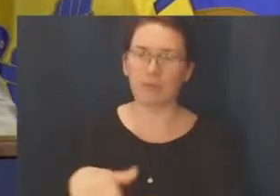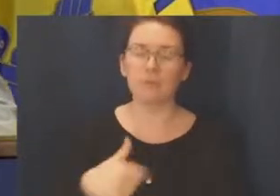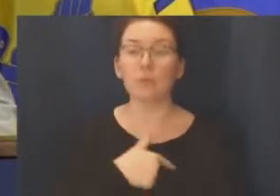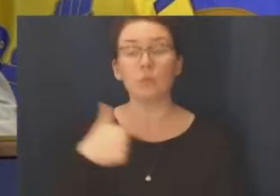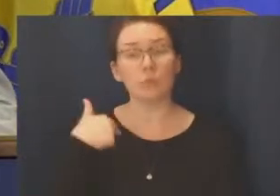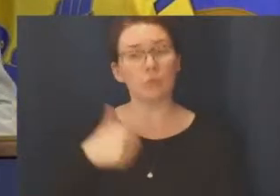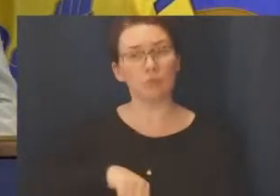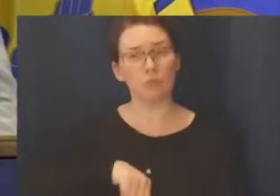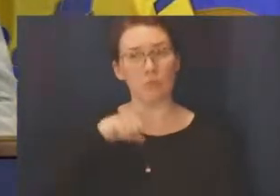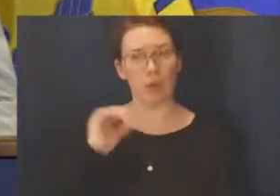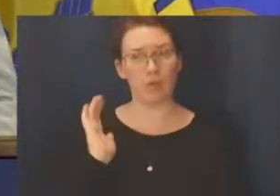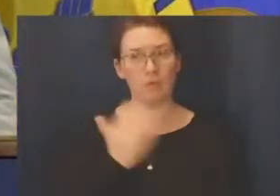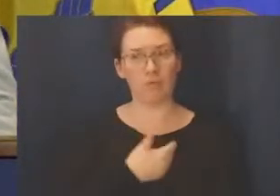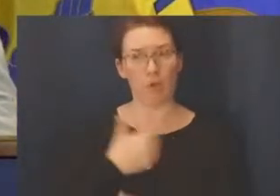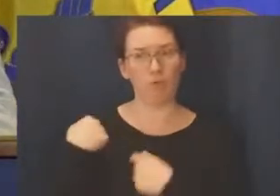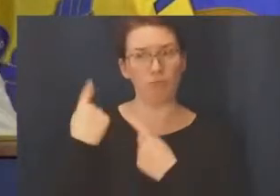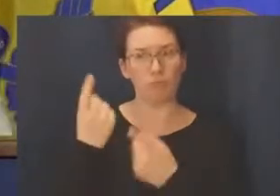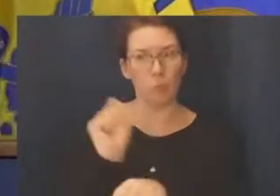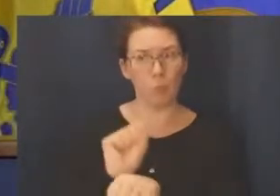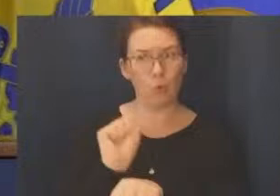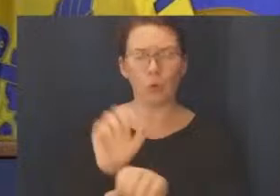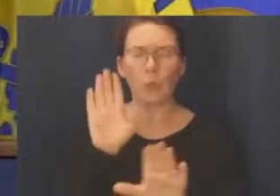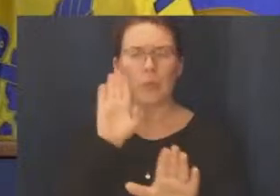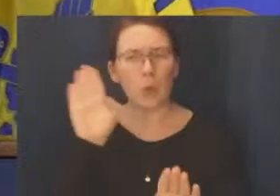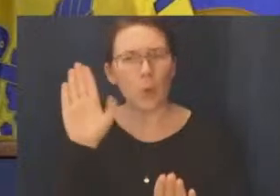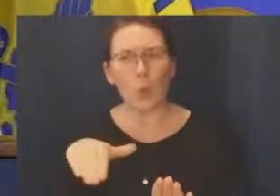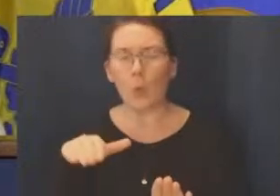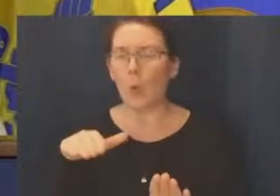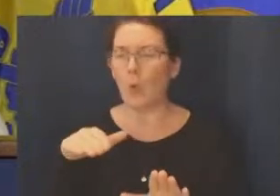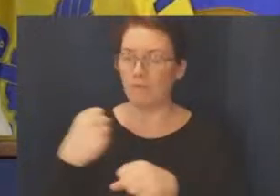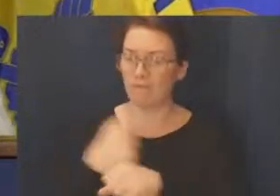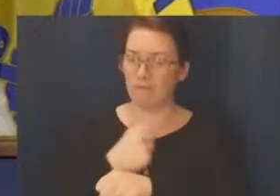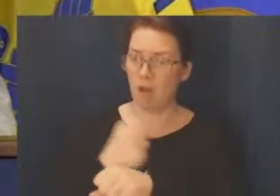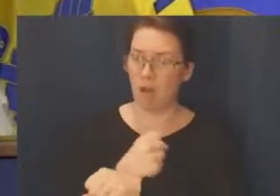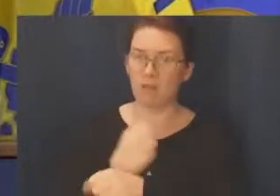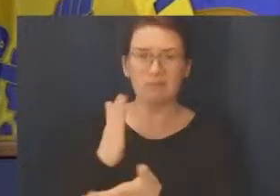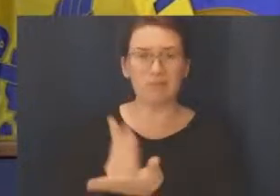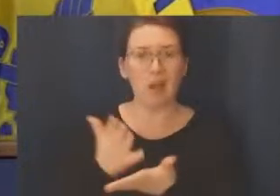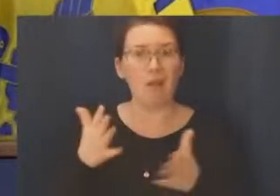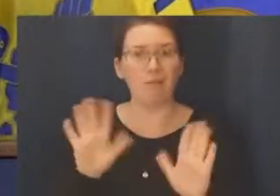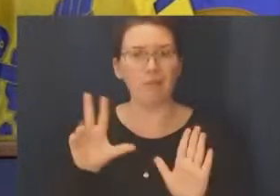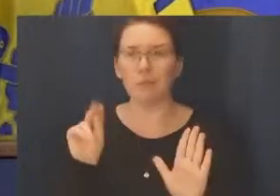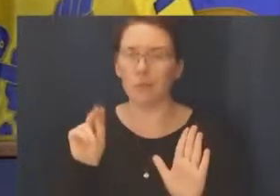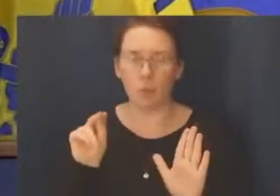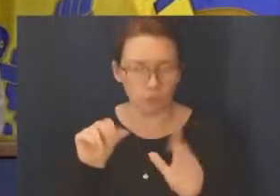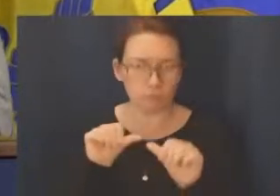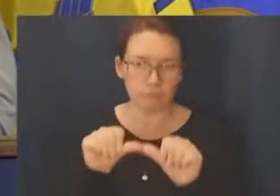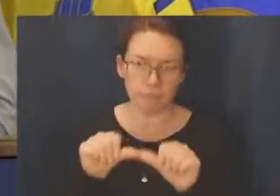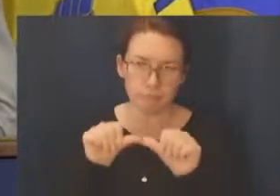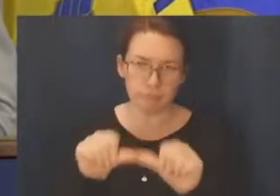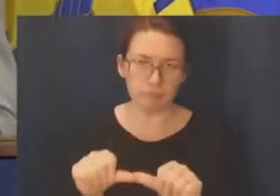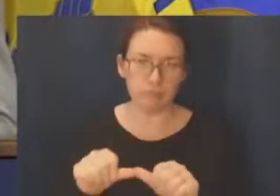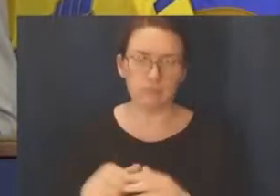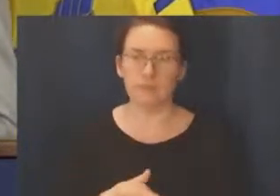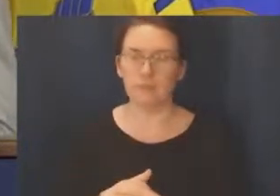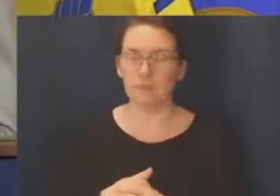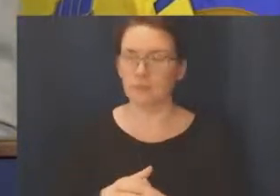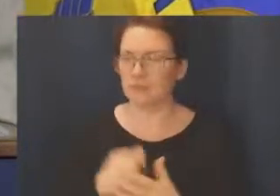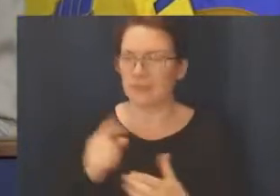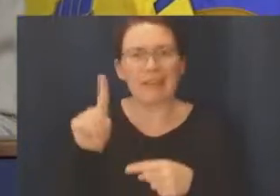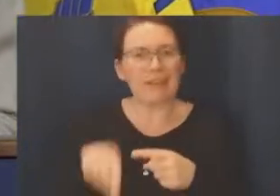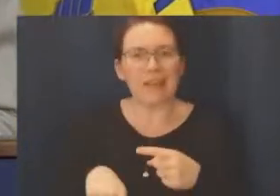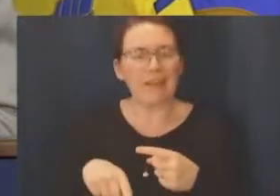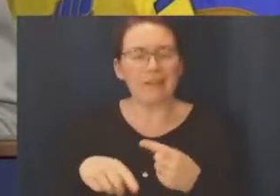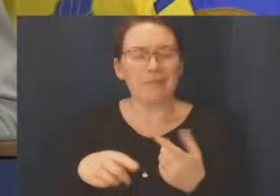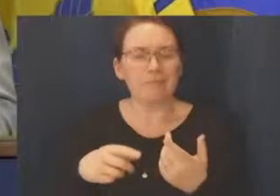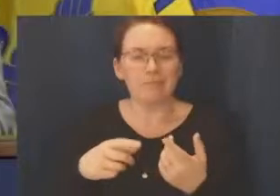know that this fight isn't over. And it's not won in a single session, or in a single bill, or by a